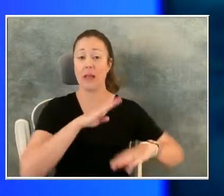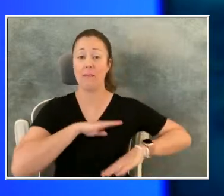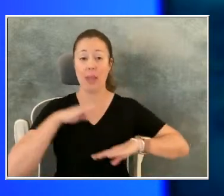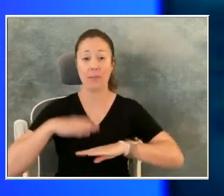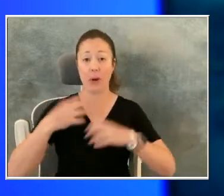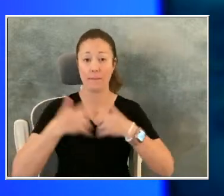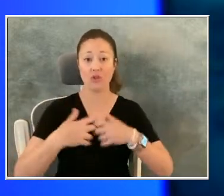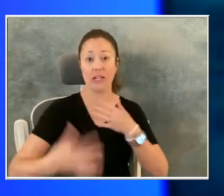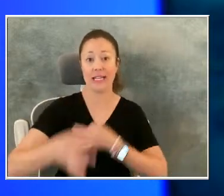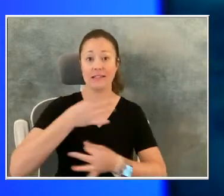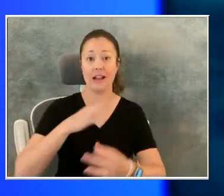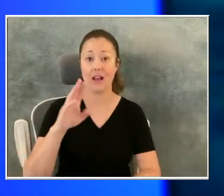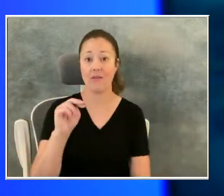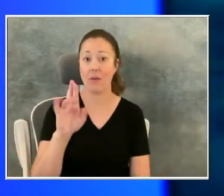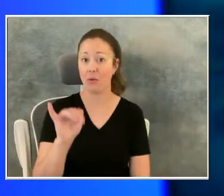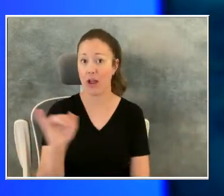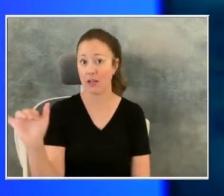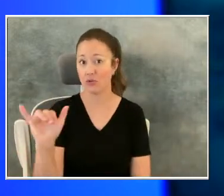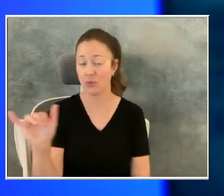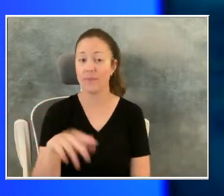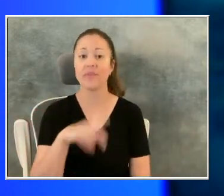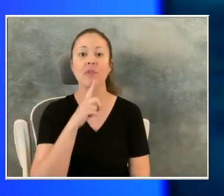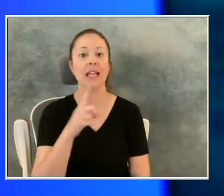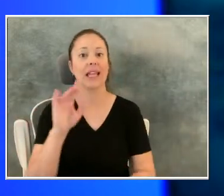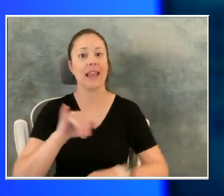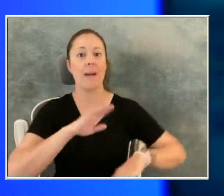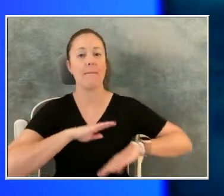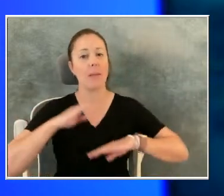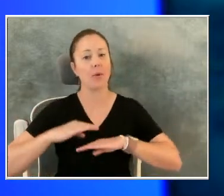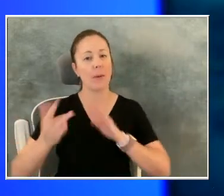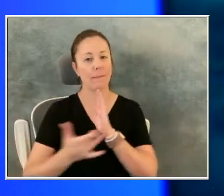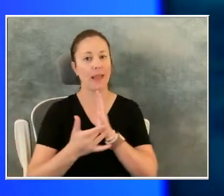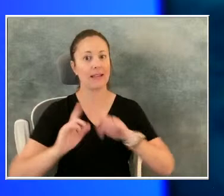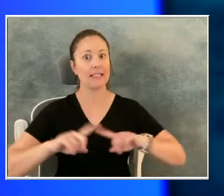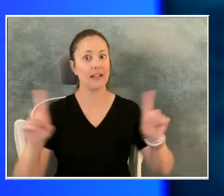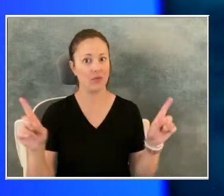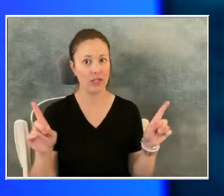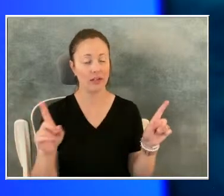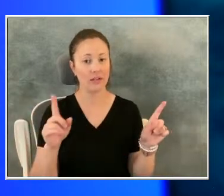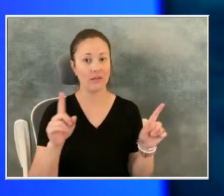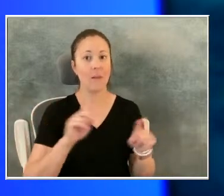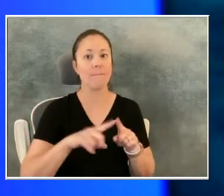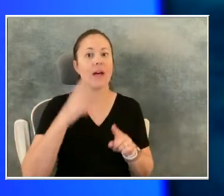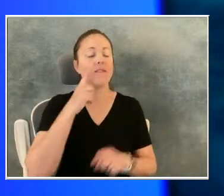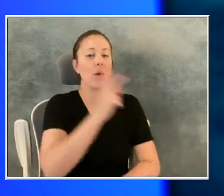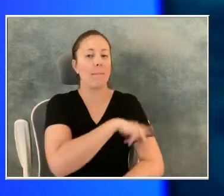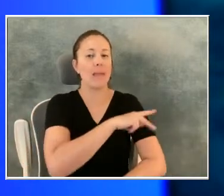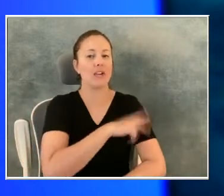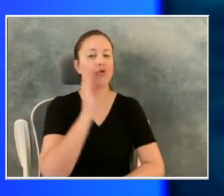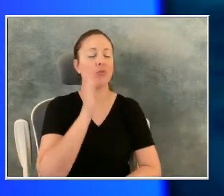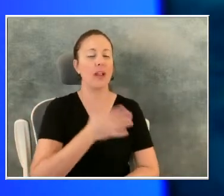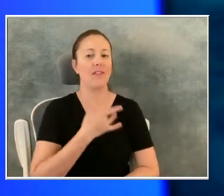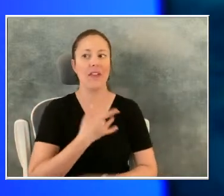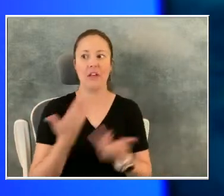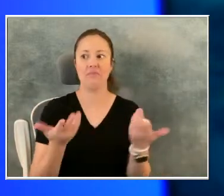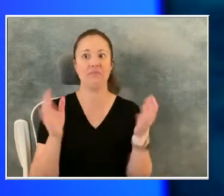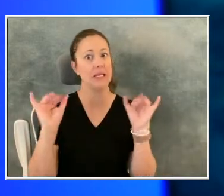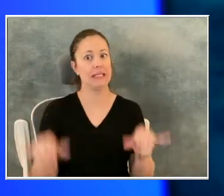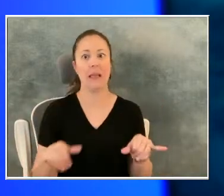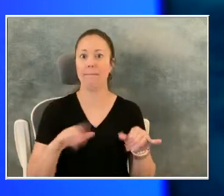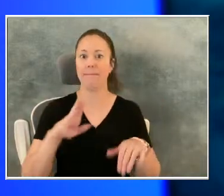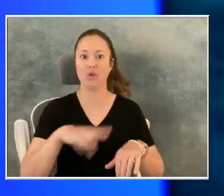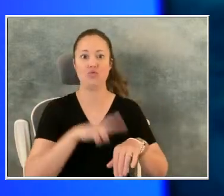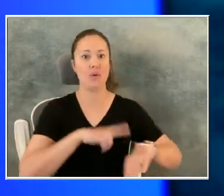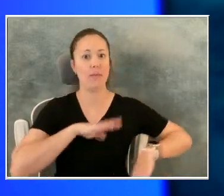machine. So the mammogram technology is different, but to a patient, it's going to feel no different than having their regular mammogram, except